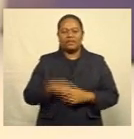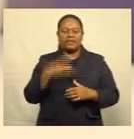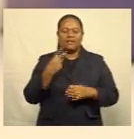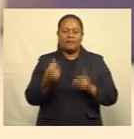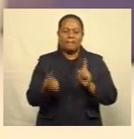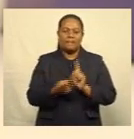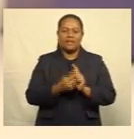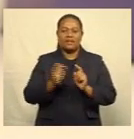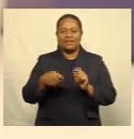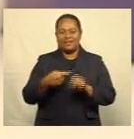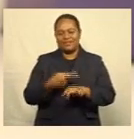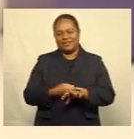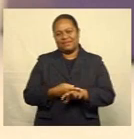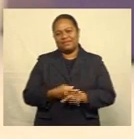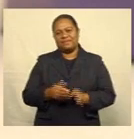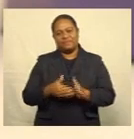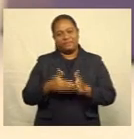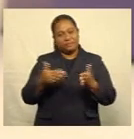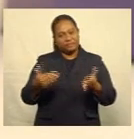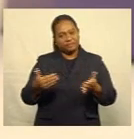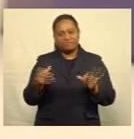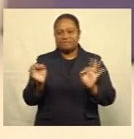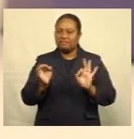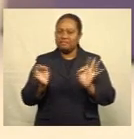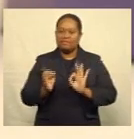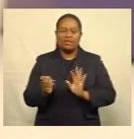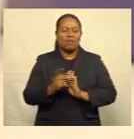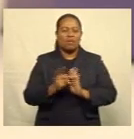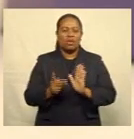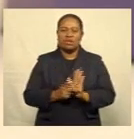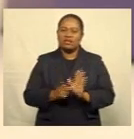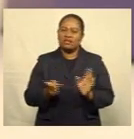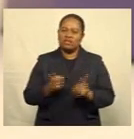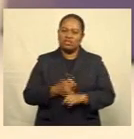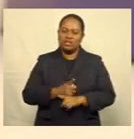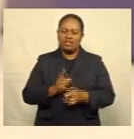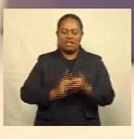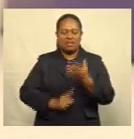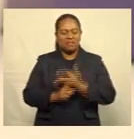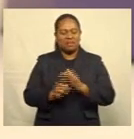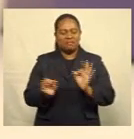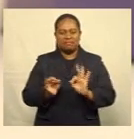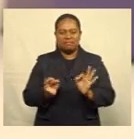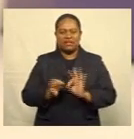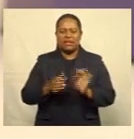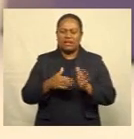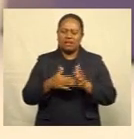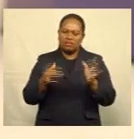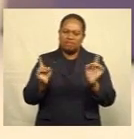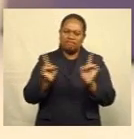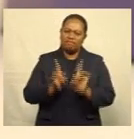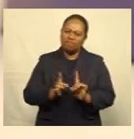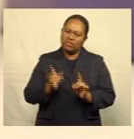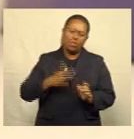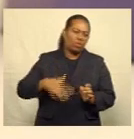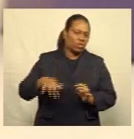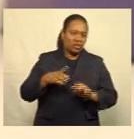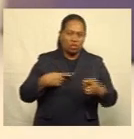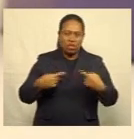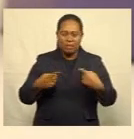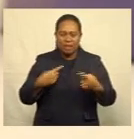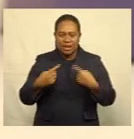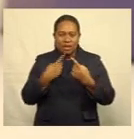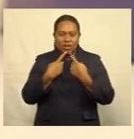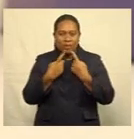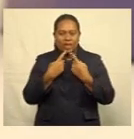week. While no major policy changes are expected, investors will pay close attention to any comments about scaling